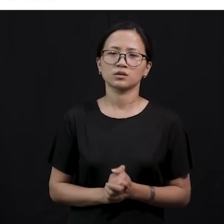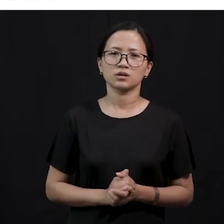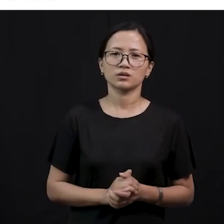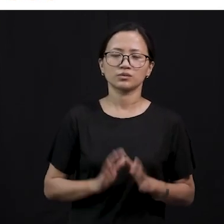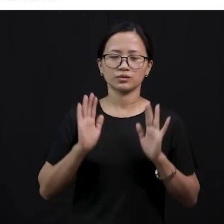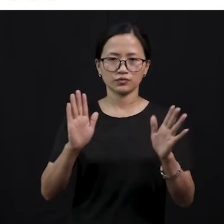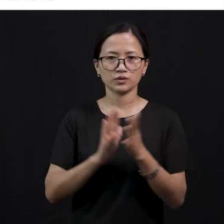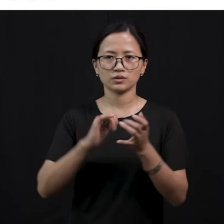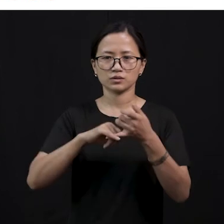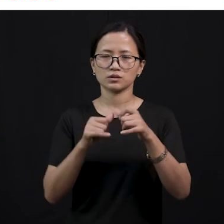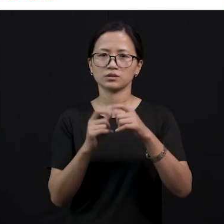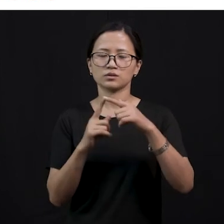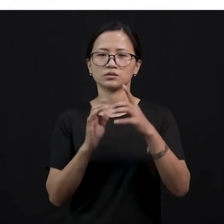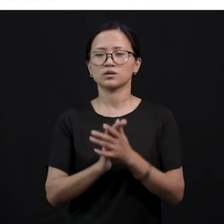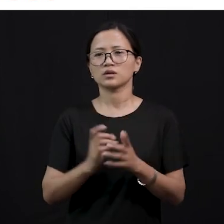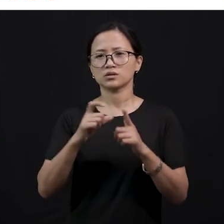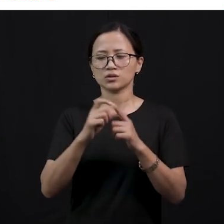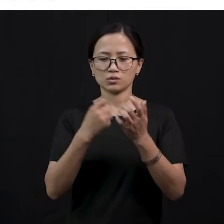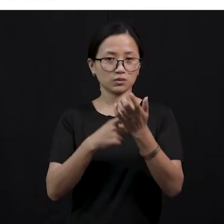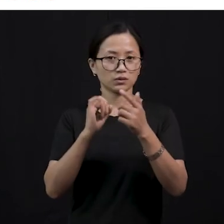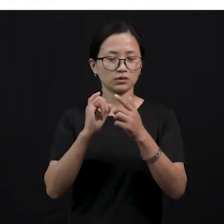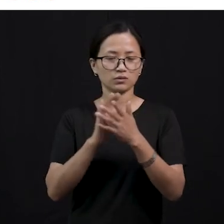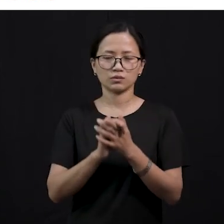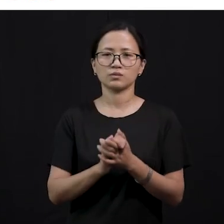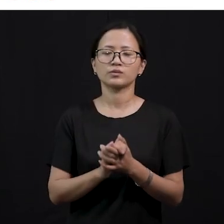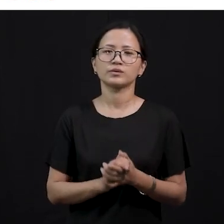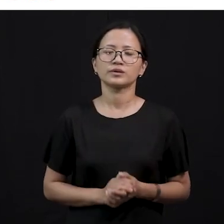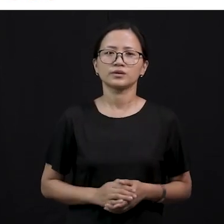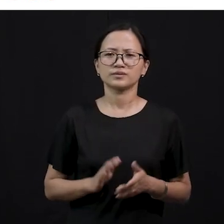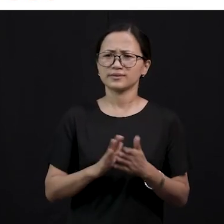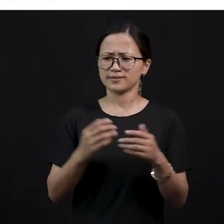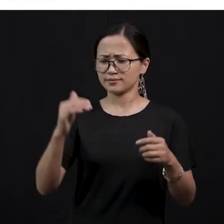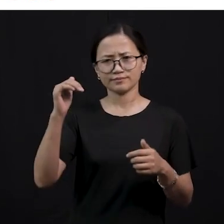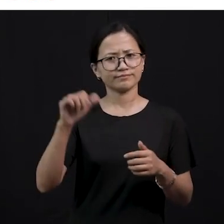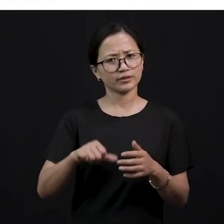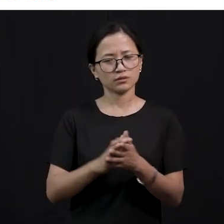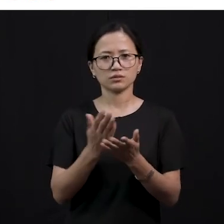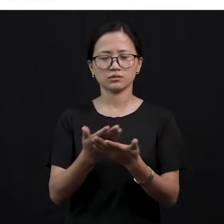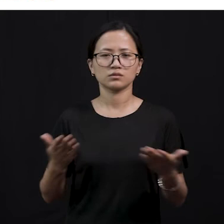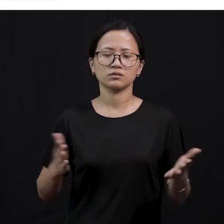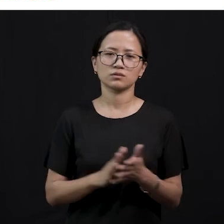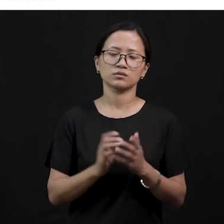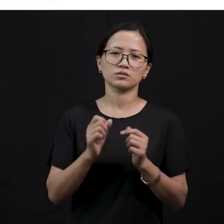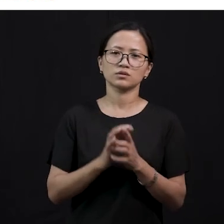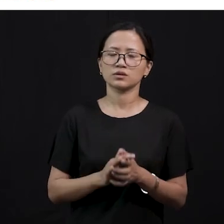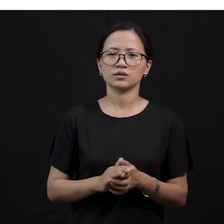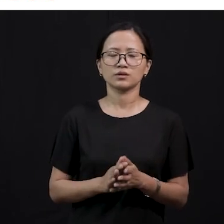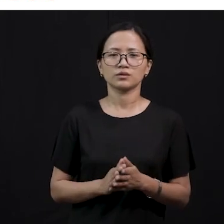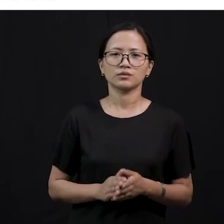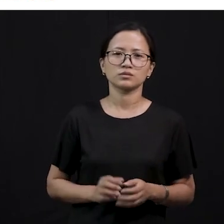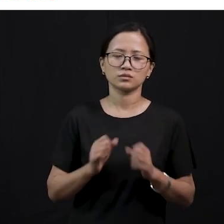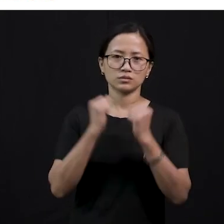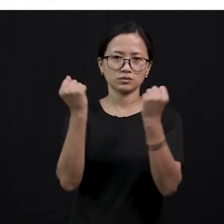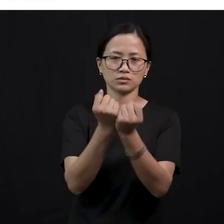had this sati, you have this dowry system. So any kind of advertisement that is beneficial to the society at